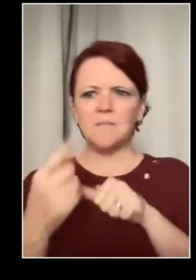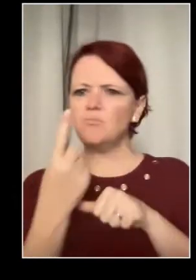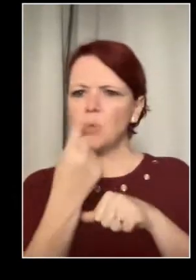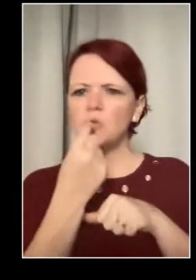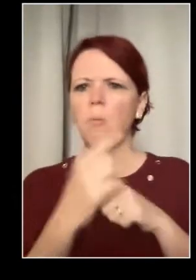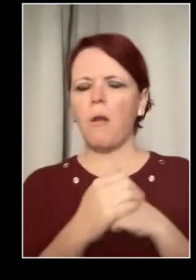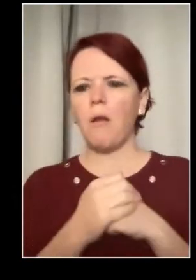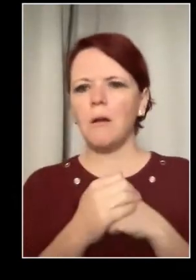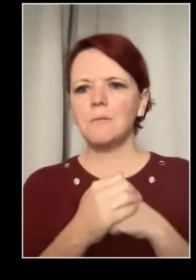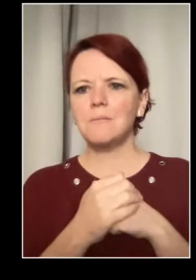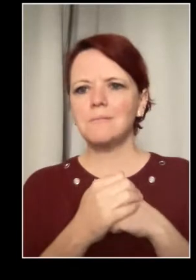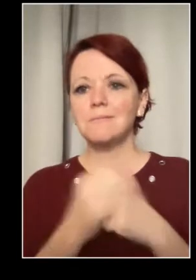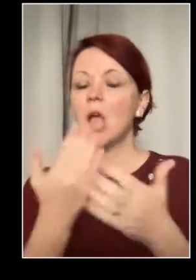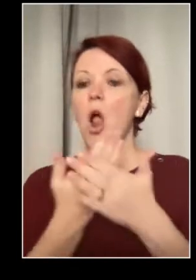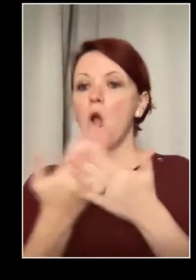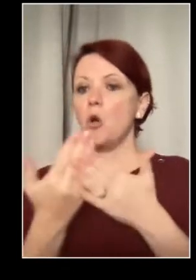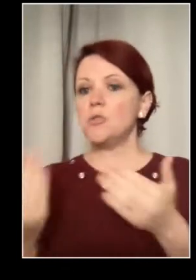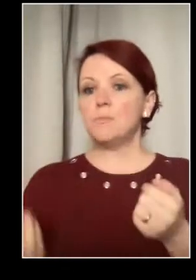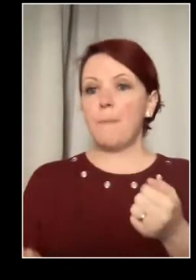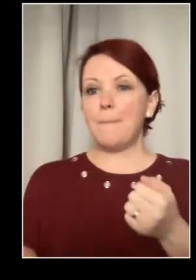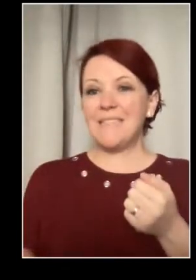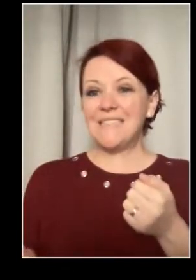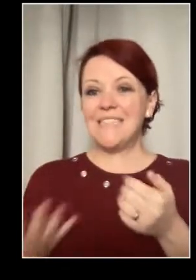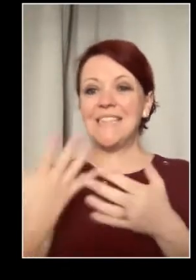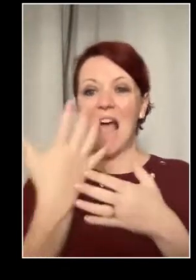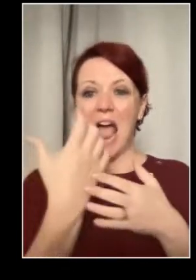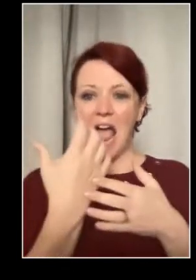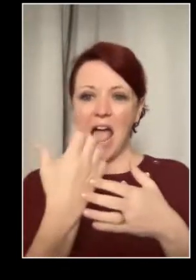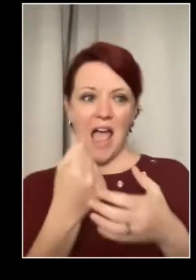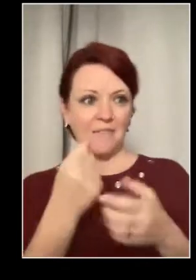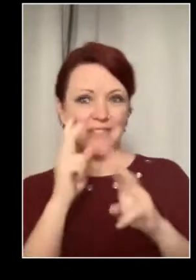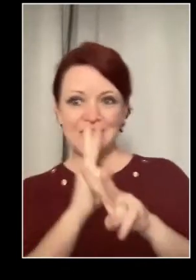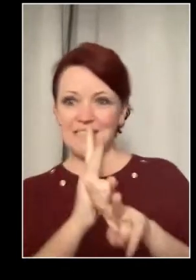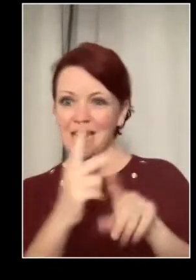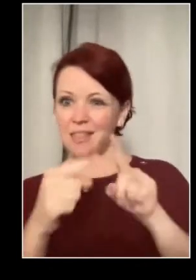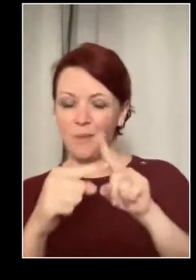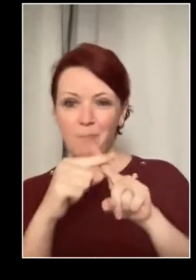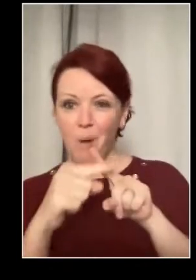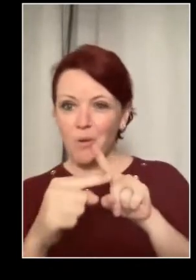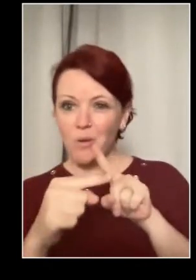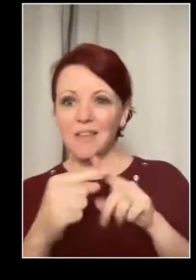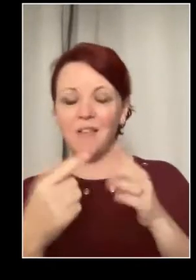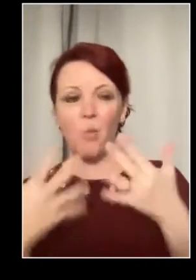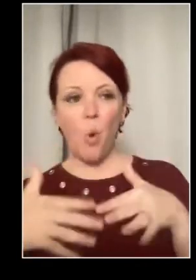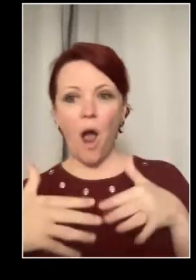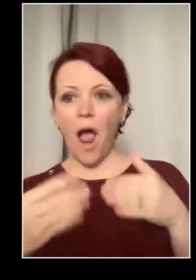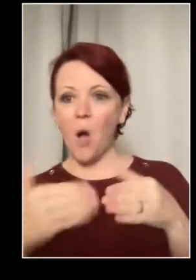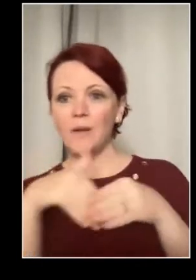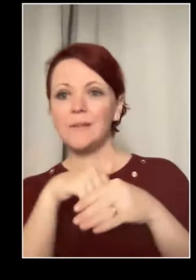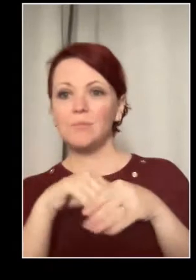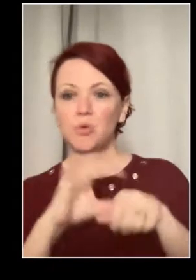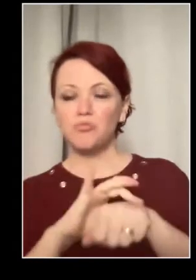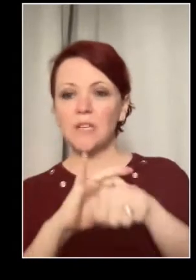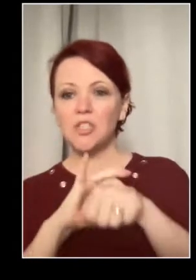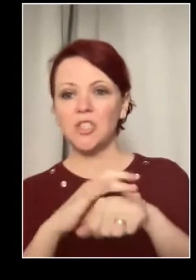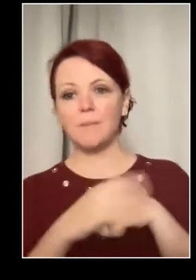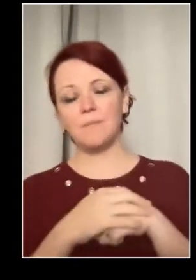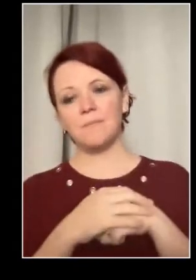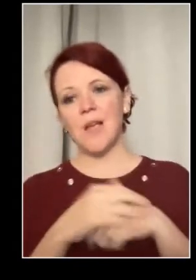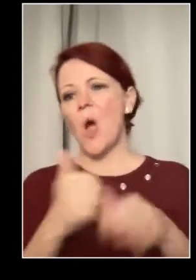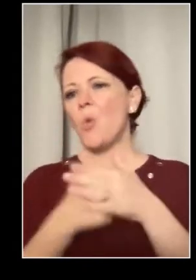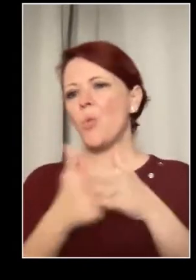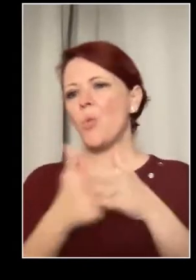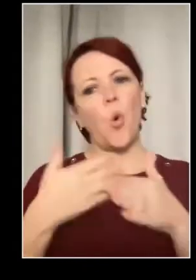reaping the massive benefits of apprenticeships, but we always need to come on board to create more opportunities across